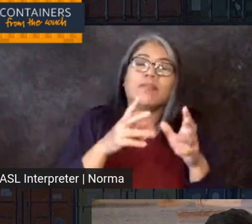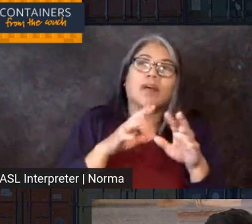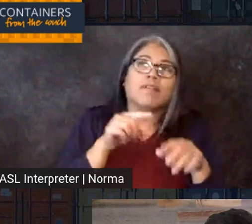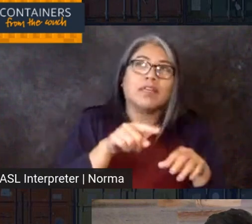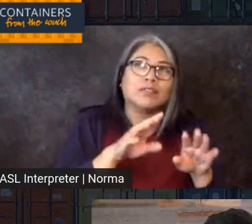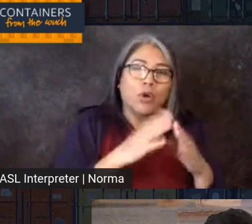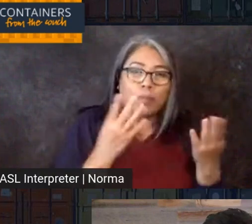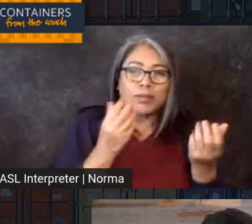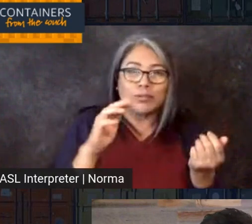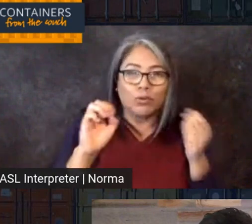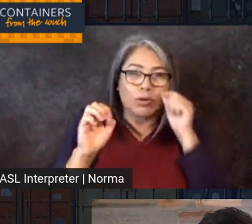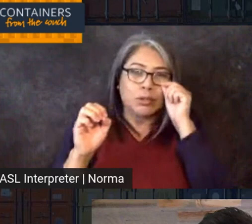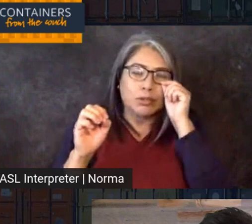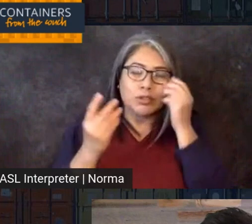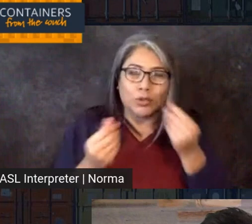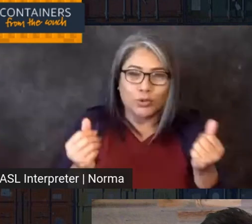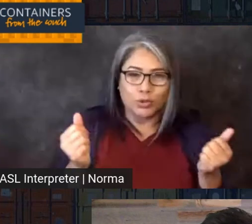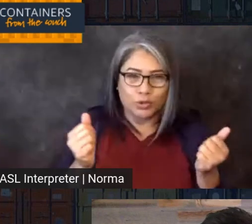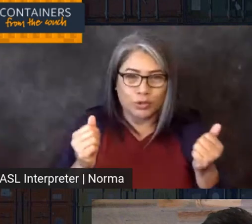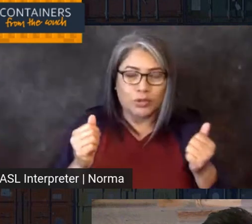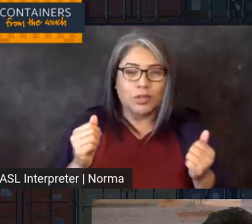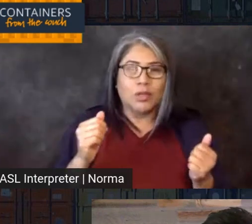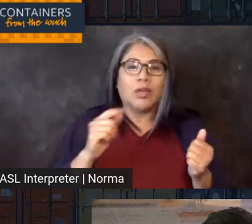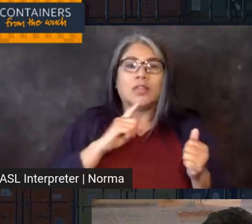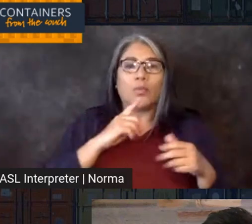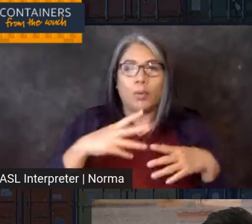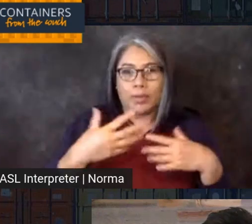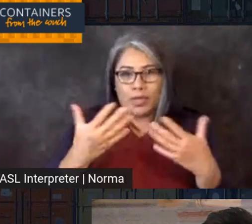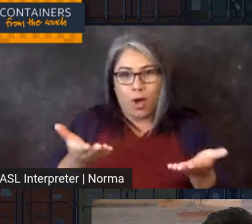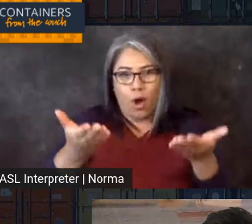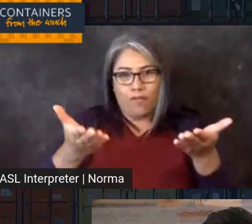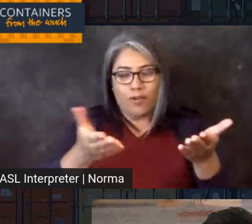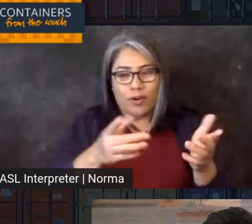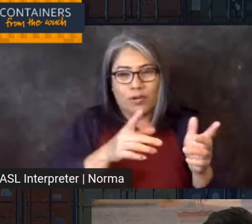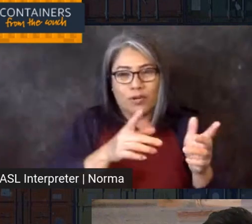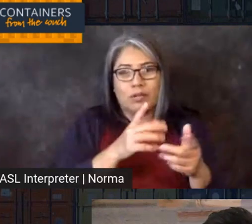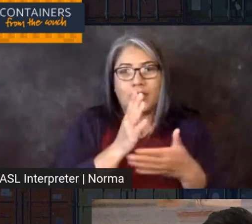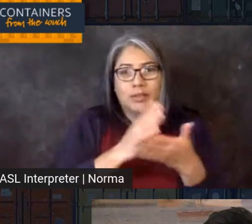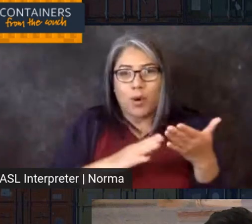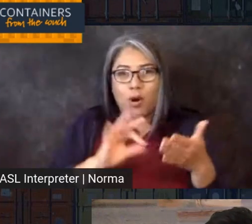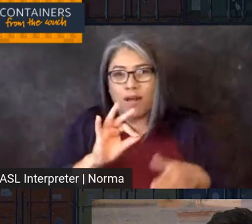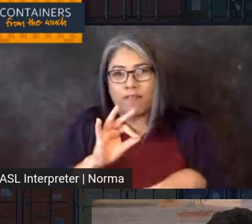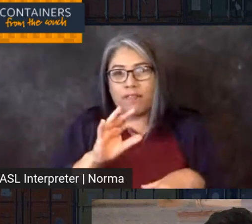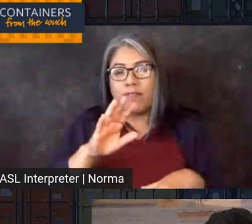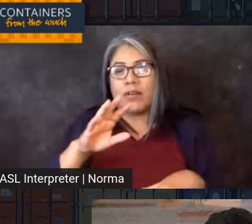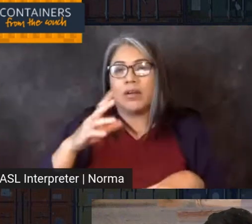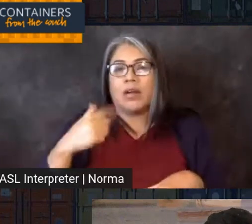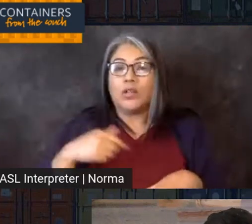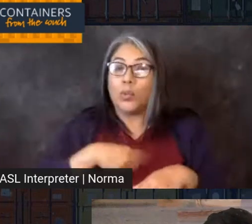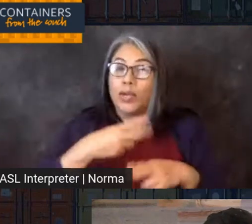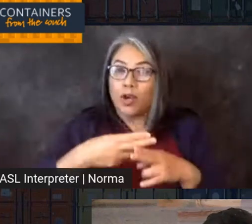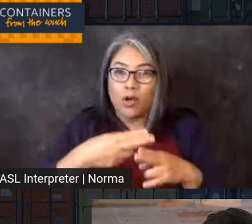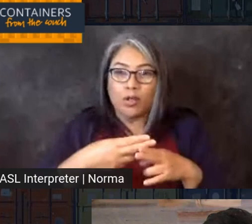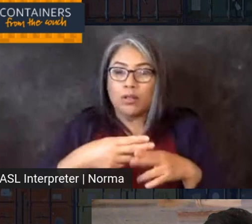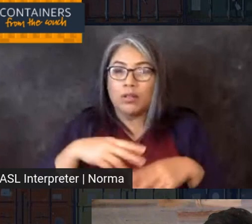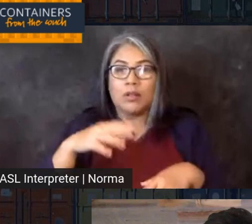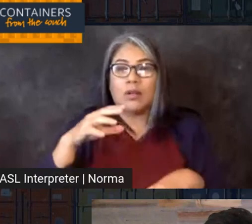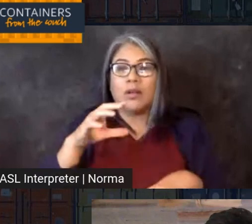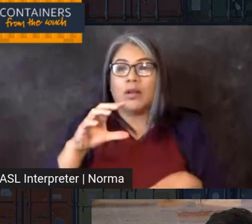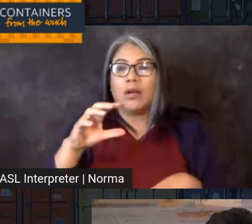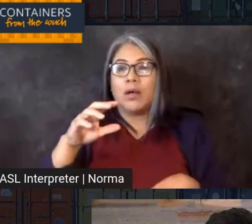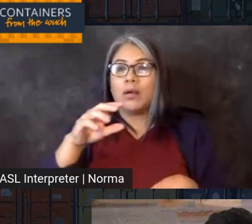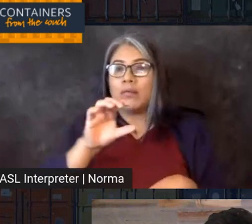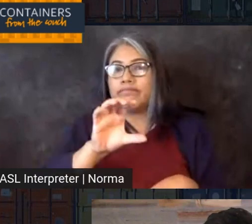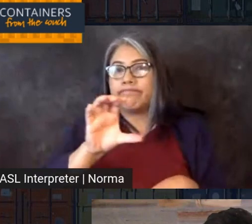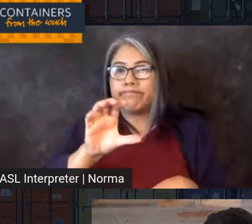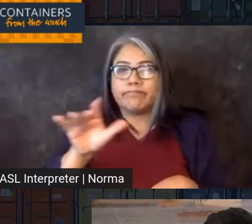call curated packages, which is going to be covered in the next section after this. So those are some of the advantages that customers get